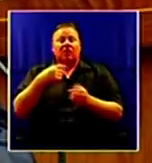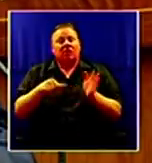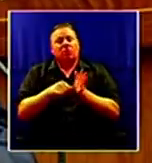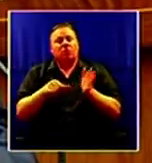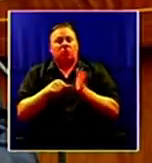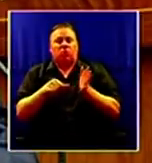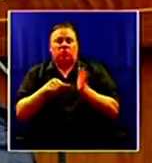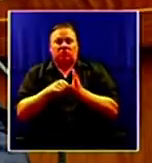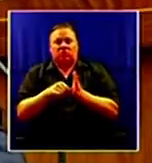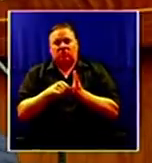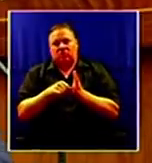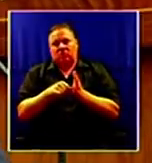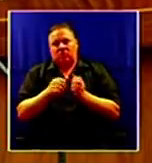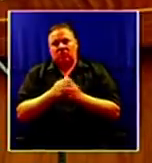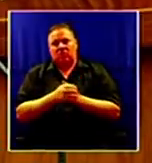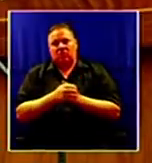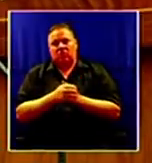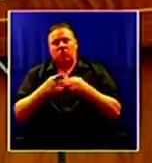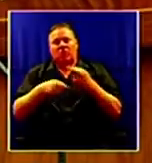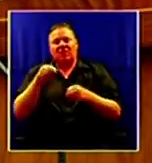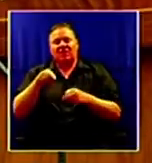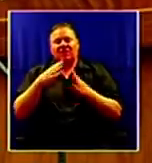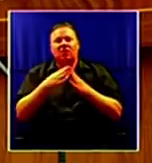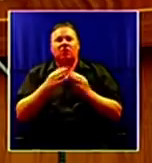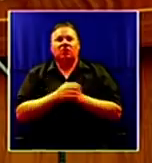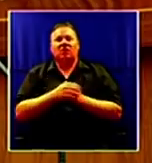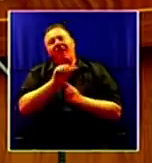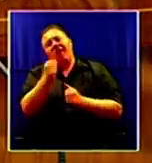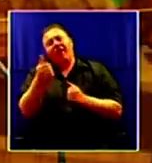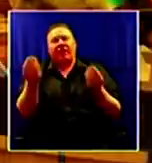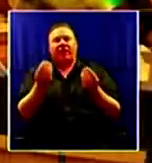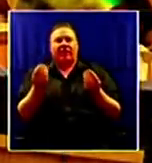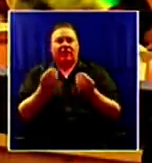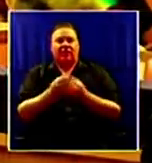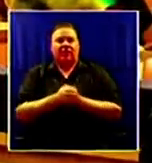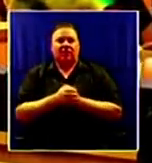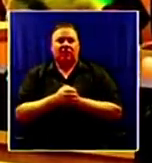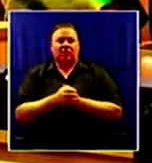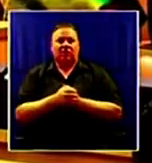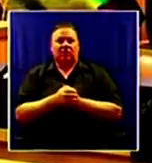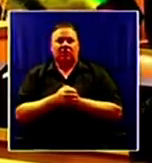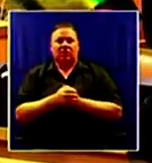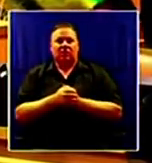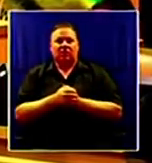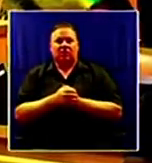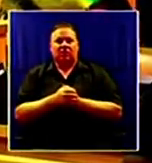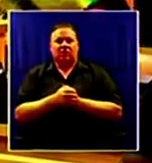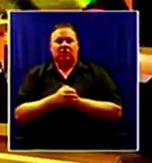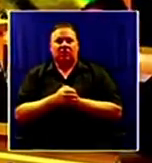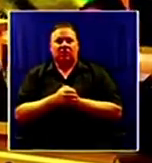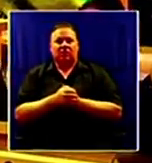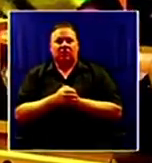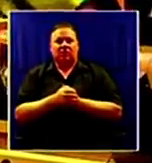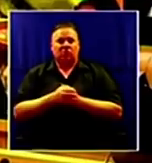House. The other thing, Honorable President, the other thing is a tendency amongst